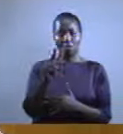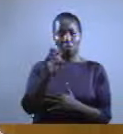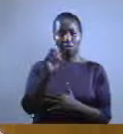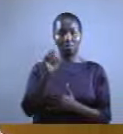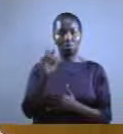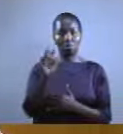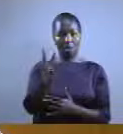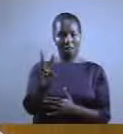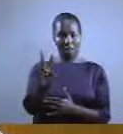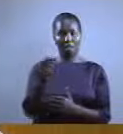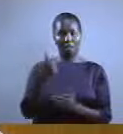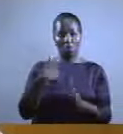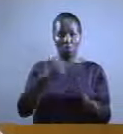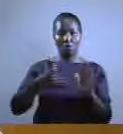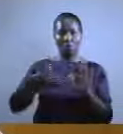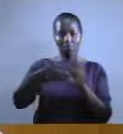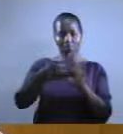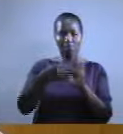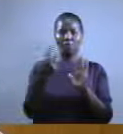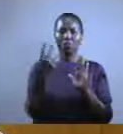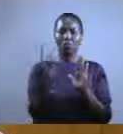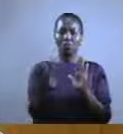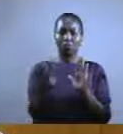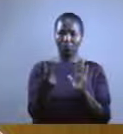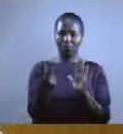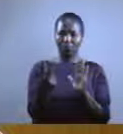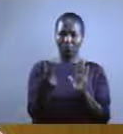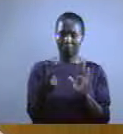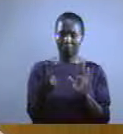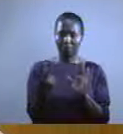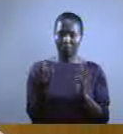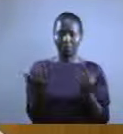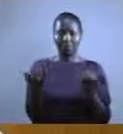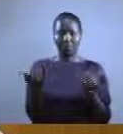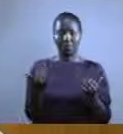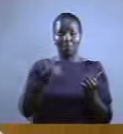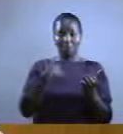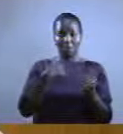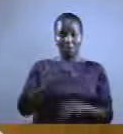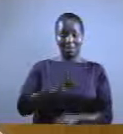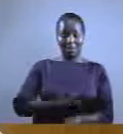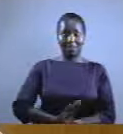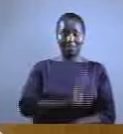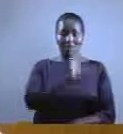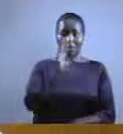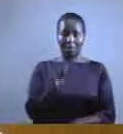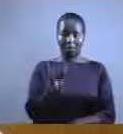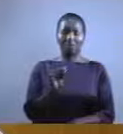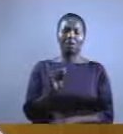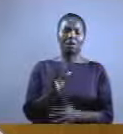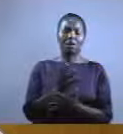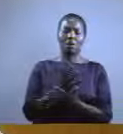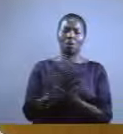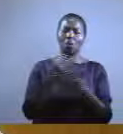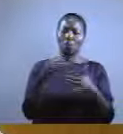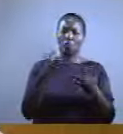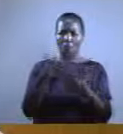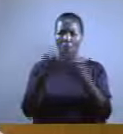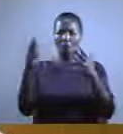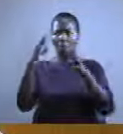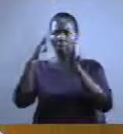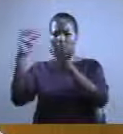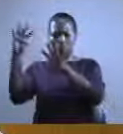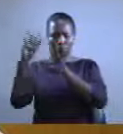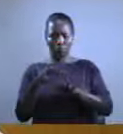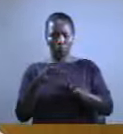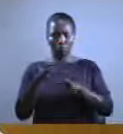2012, we were rated number 2. We are and shall continue to be a good example to many,